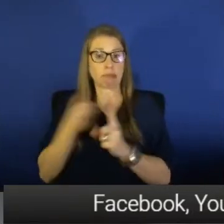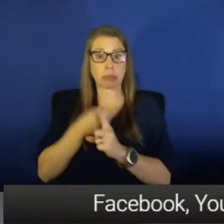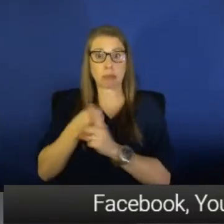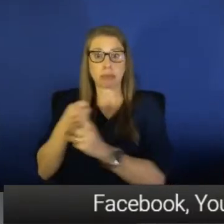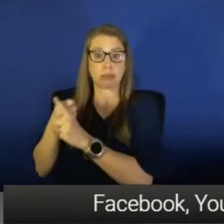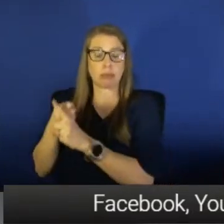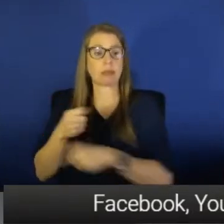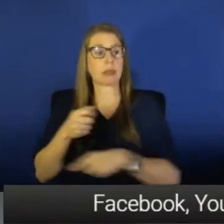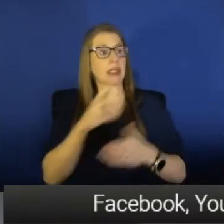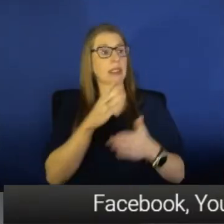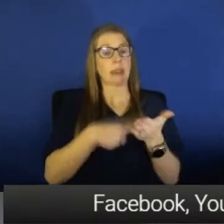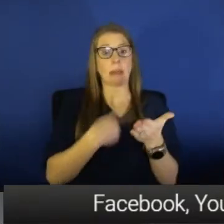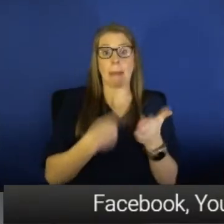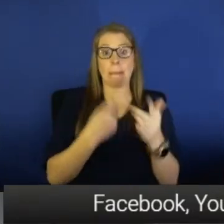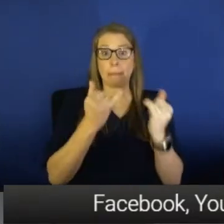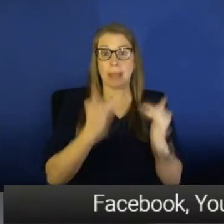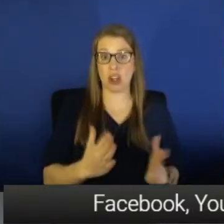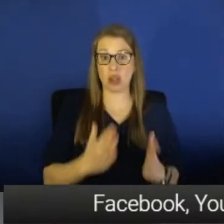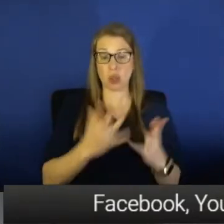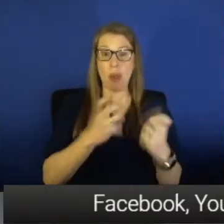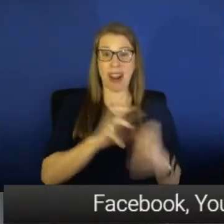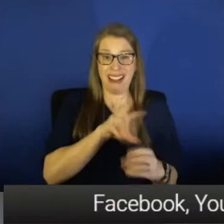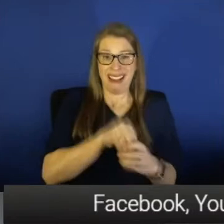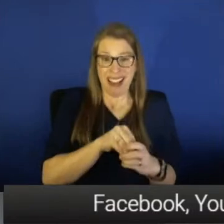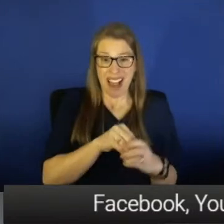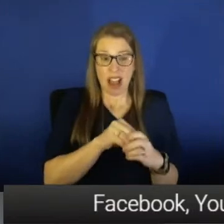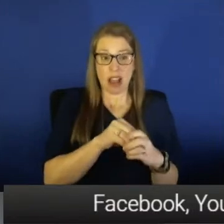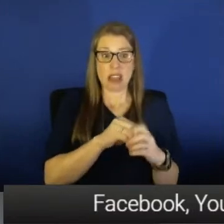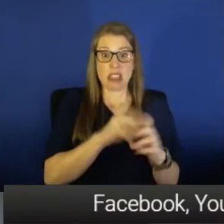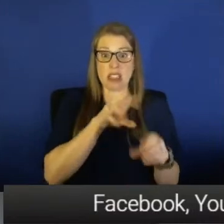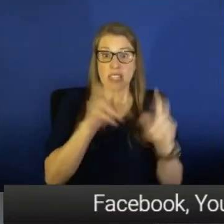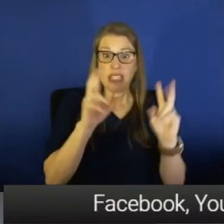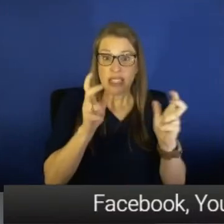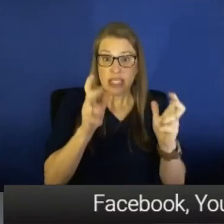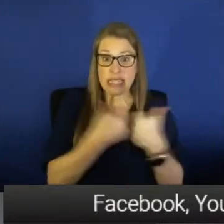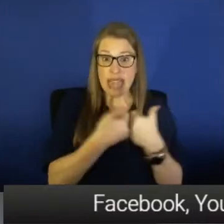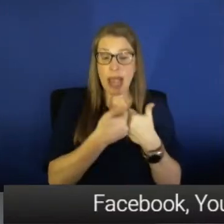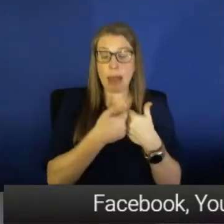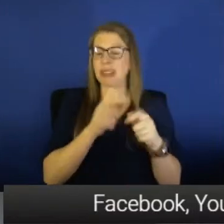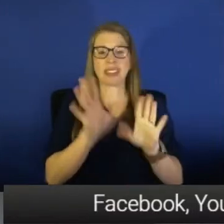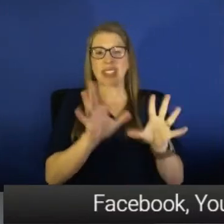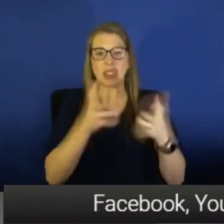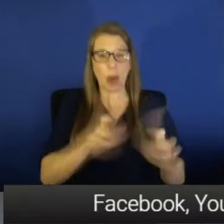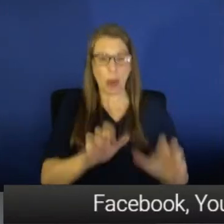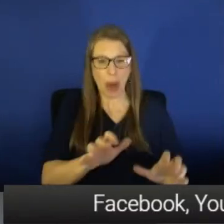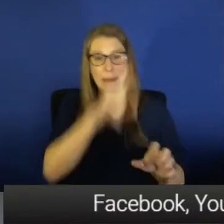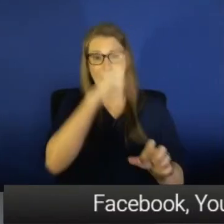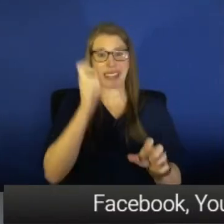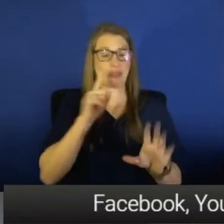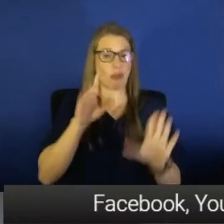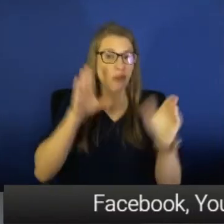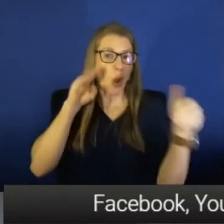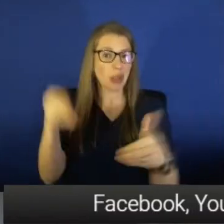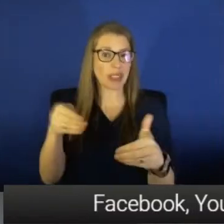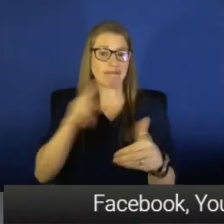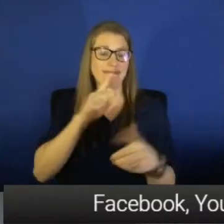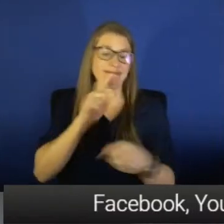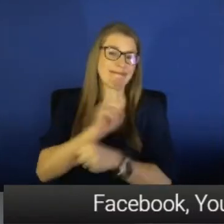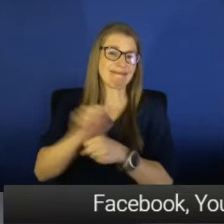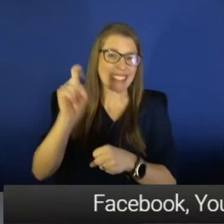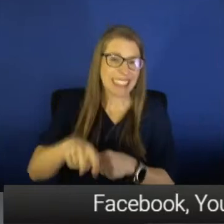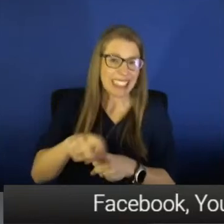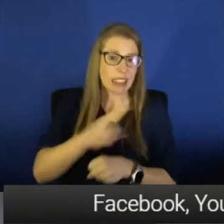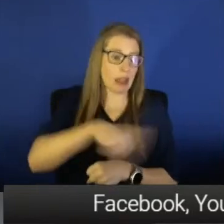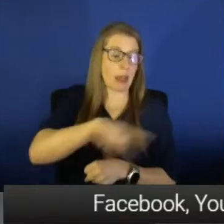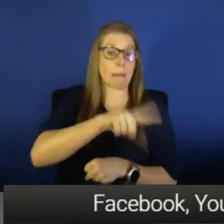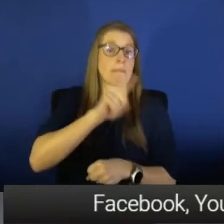they want to play and you don't want them to play because you're trying to focus on getting them ready for when you really need them. So it's